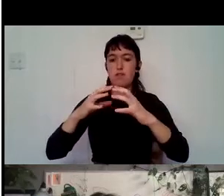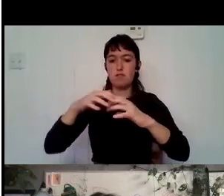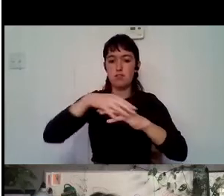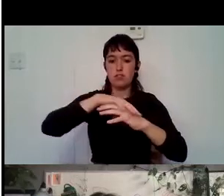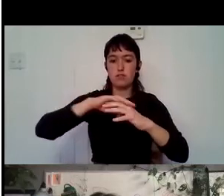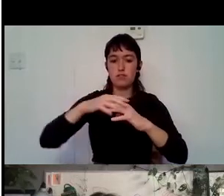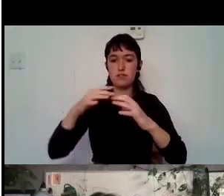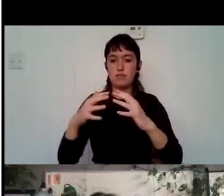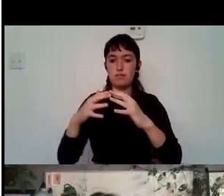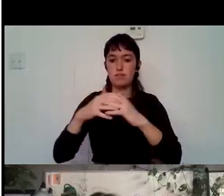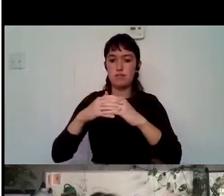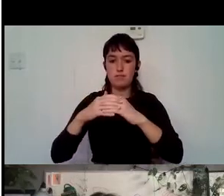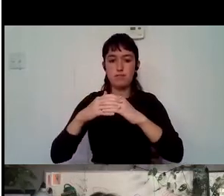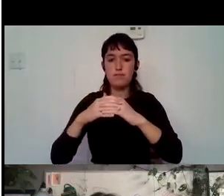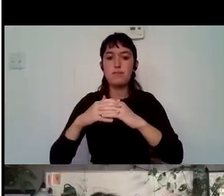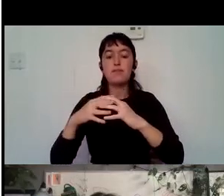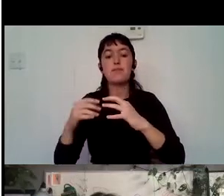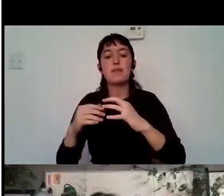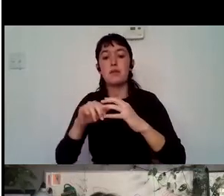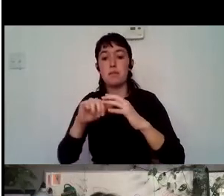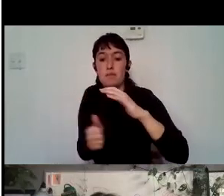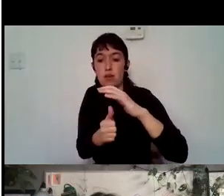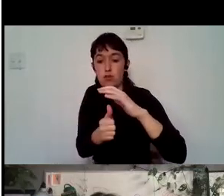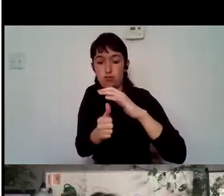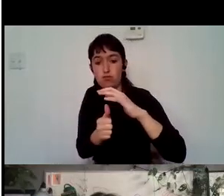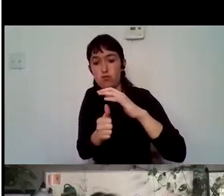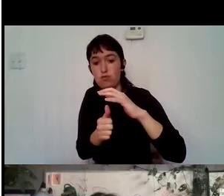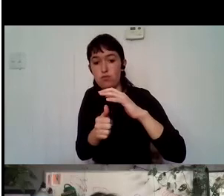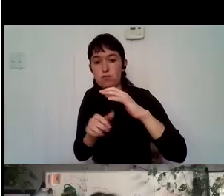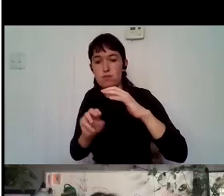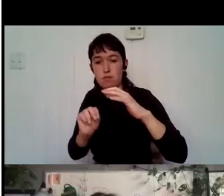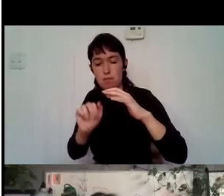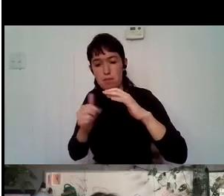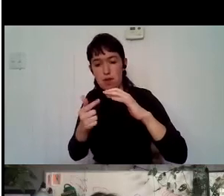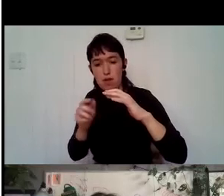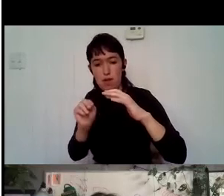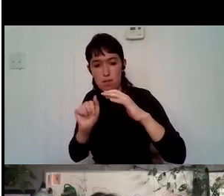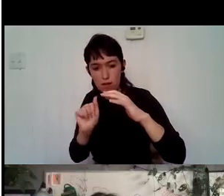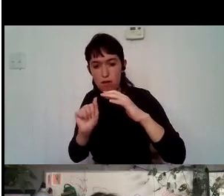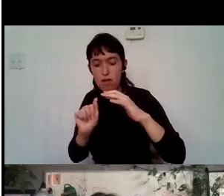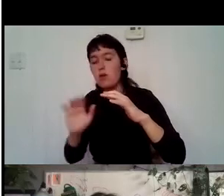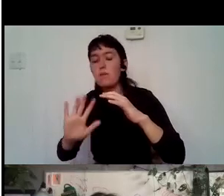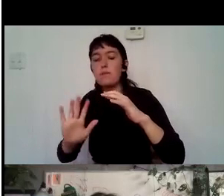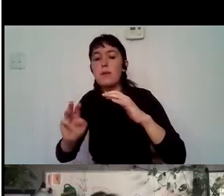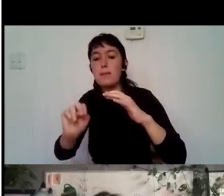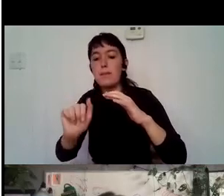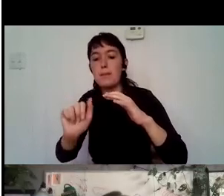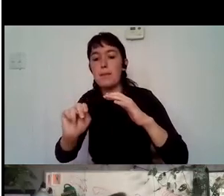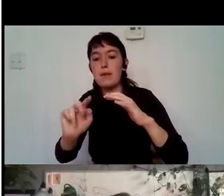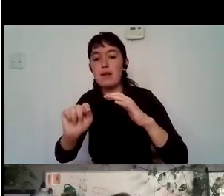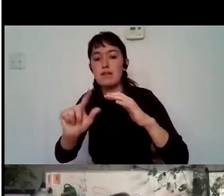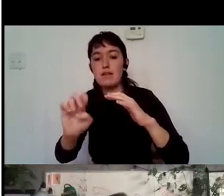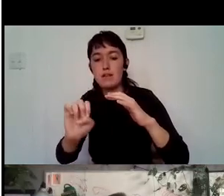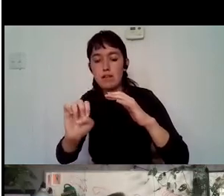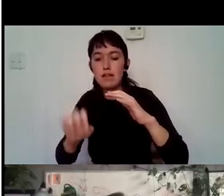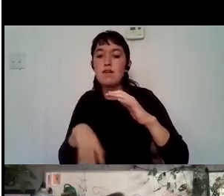Earth, there's the mantle, which is kind of, it's not exactly completely liquid, but it's molten, it's